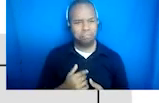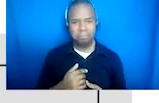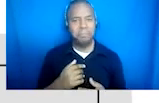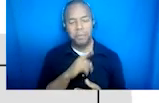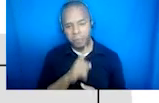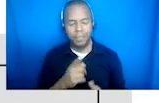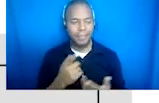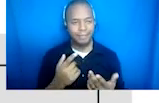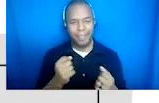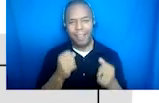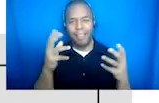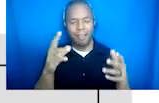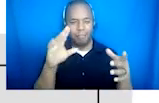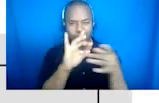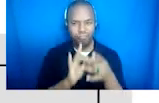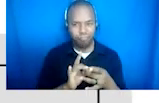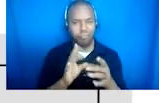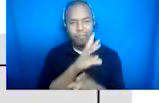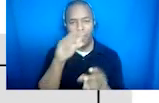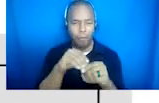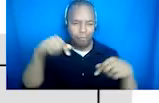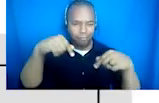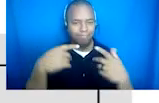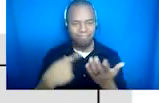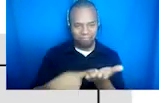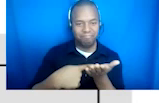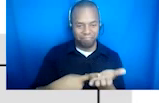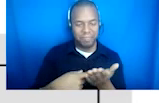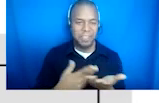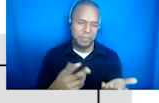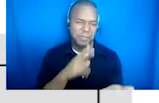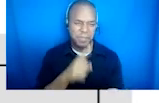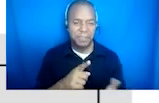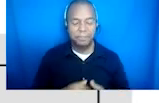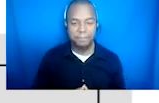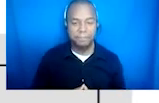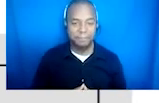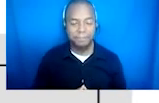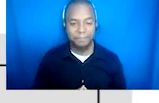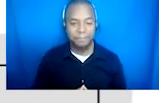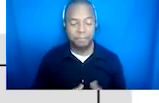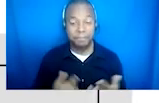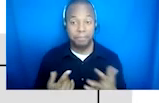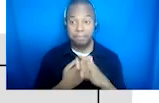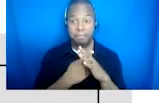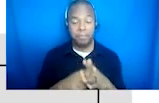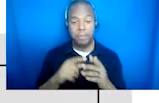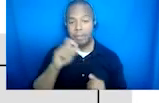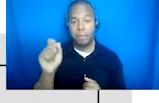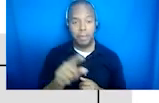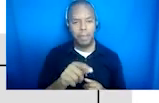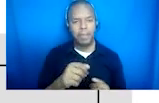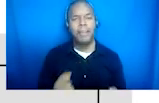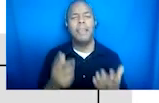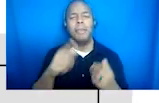to fill in here. So we're going to start with asking how many of you have